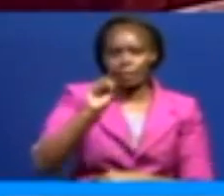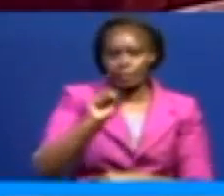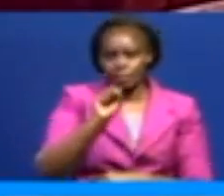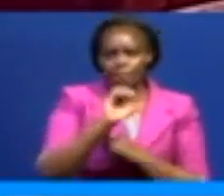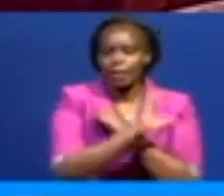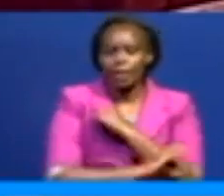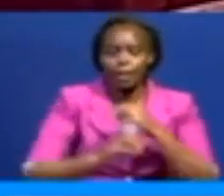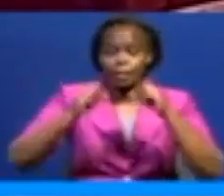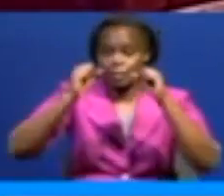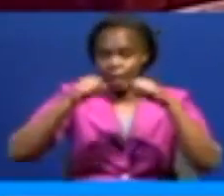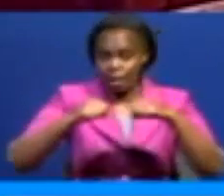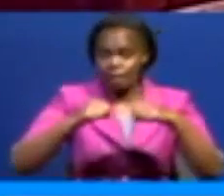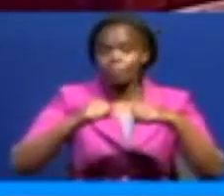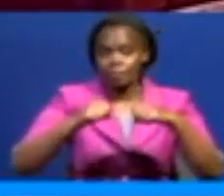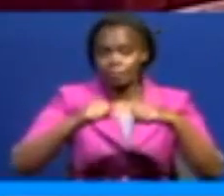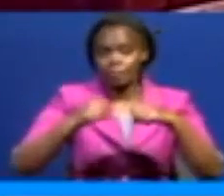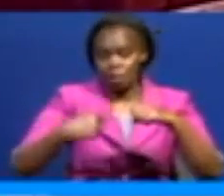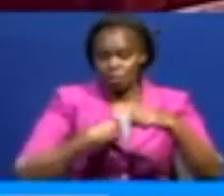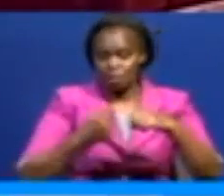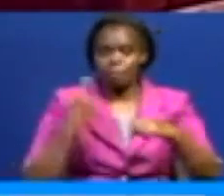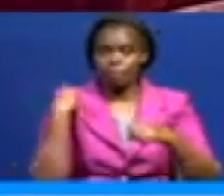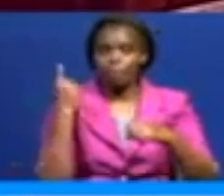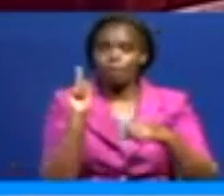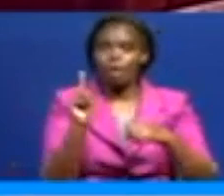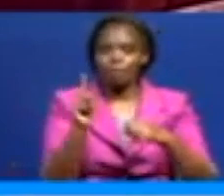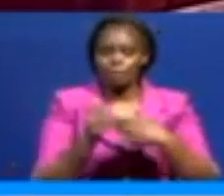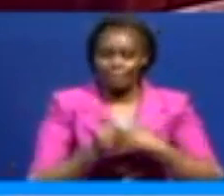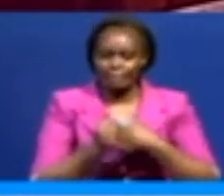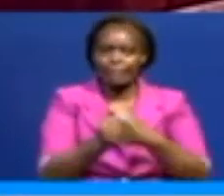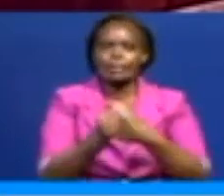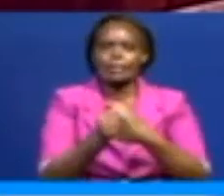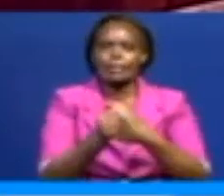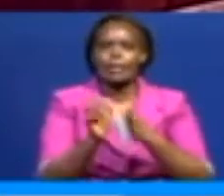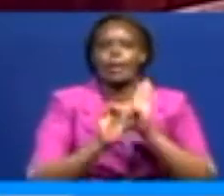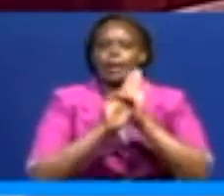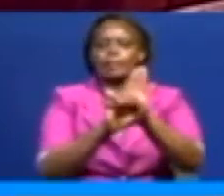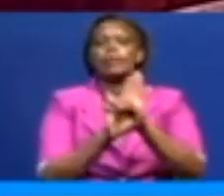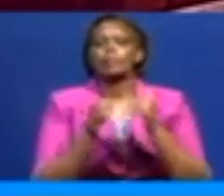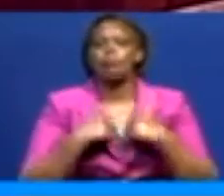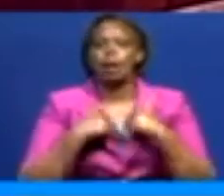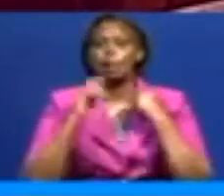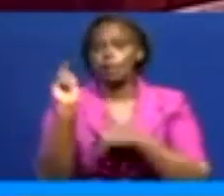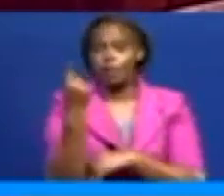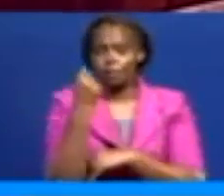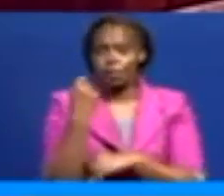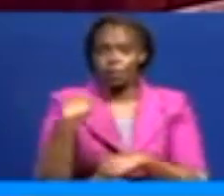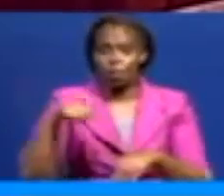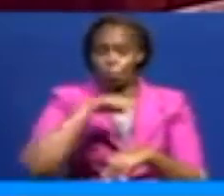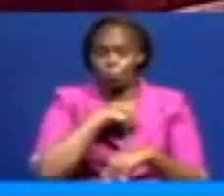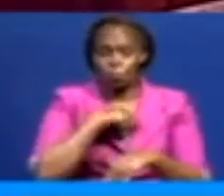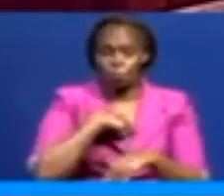so we must lead ourselves by example, knowing, the Speaker, that we are the headquarters of the